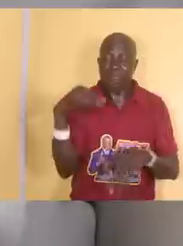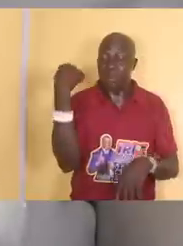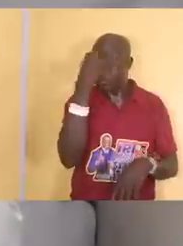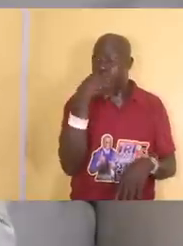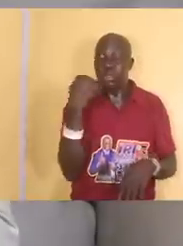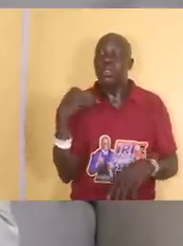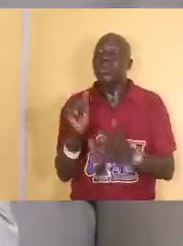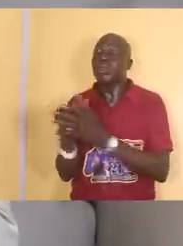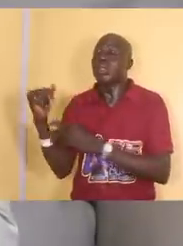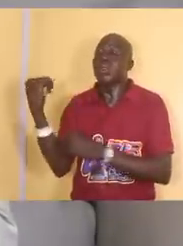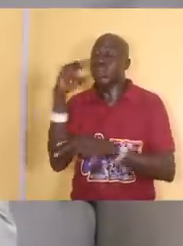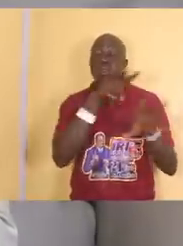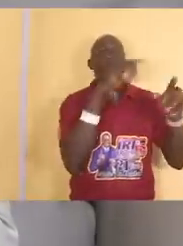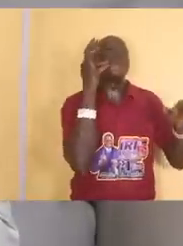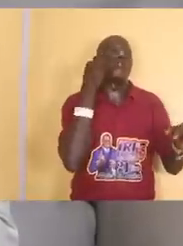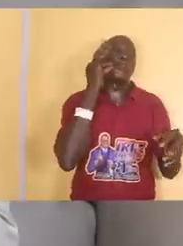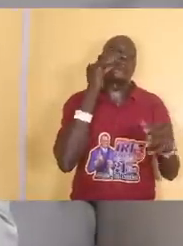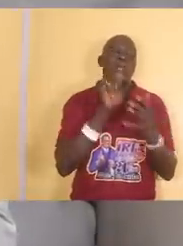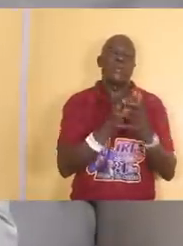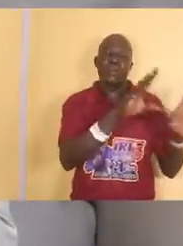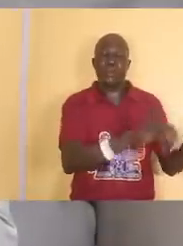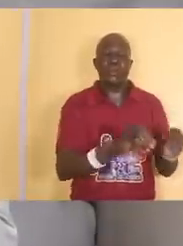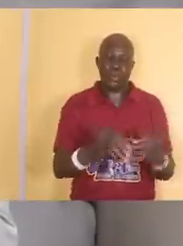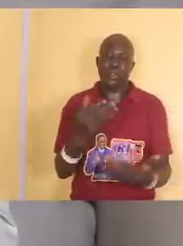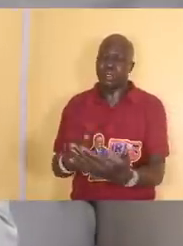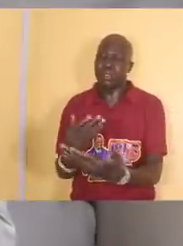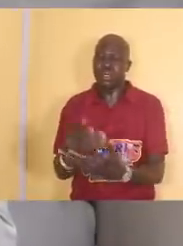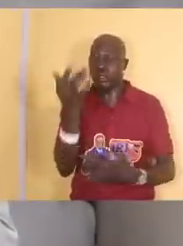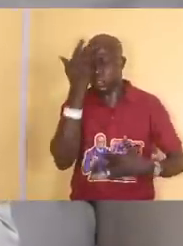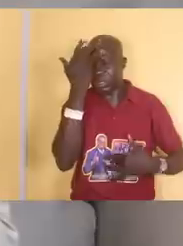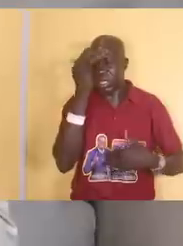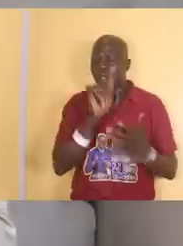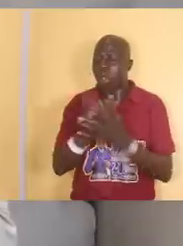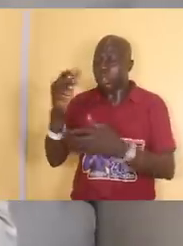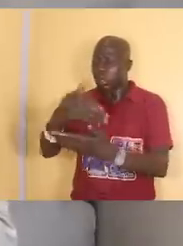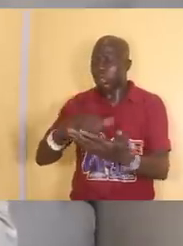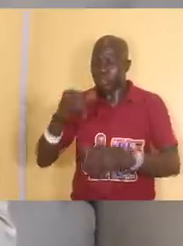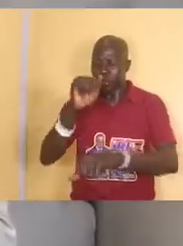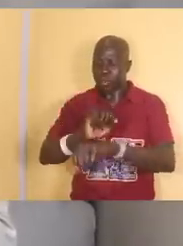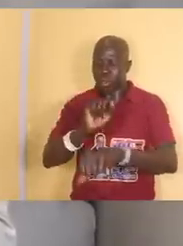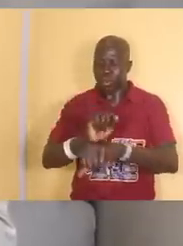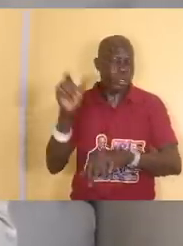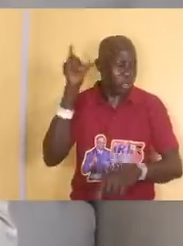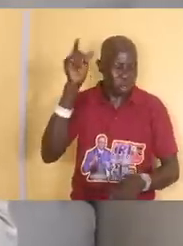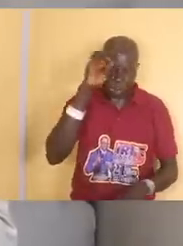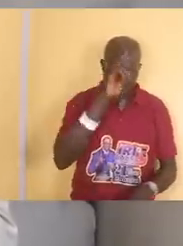The people trusting God for fruit of the womb. I want that one. Oh, you have been sick. I want Barcelona. Oh, they're taking away your job.